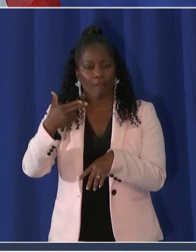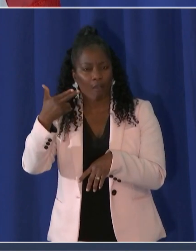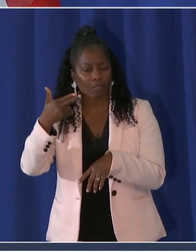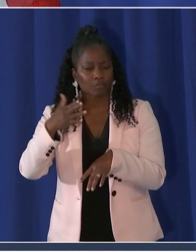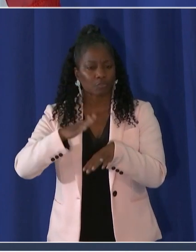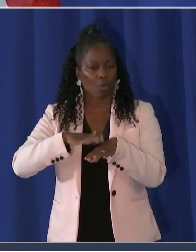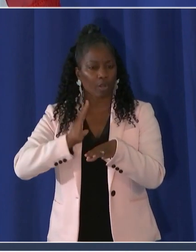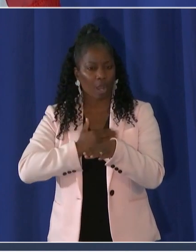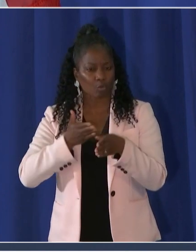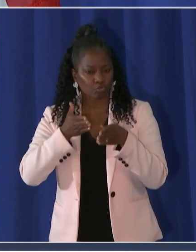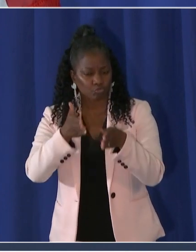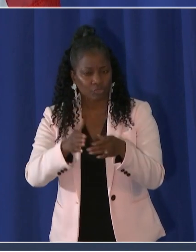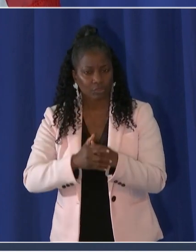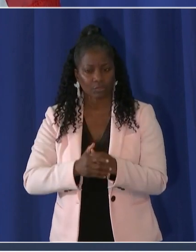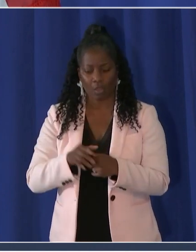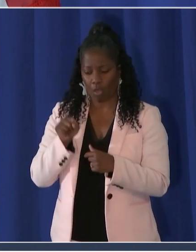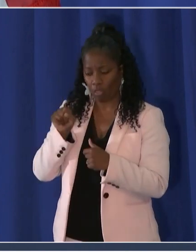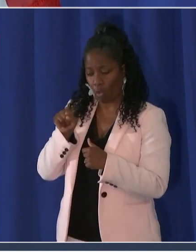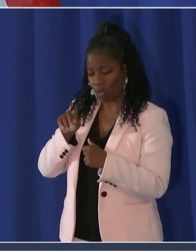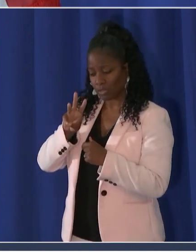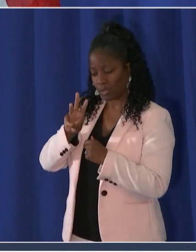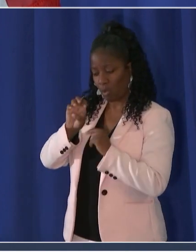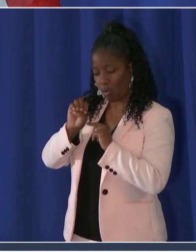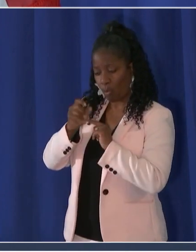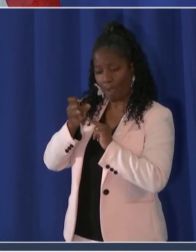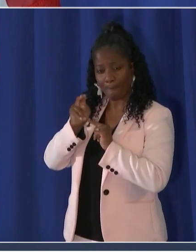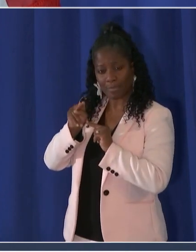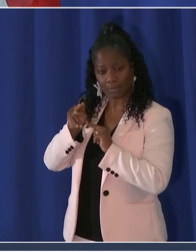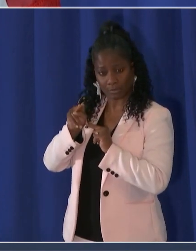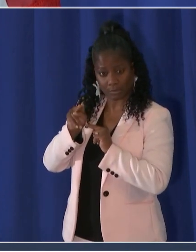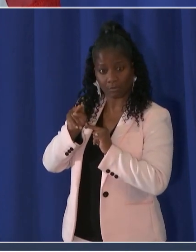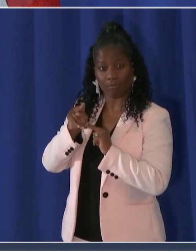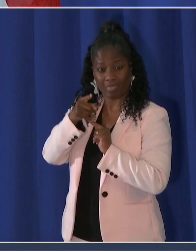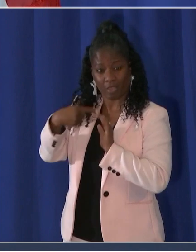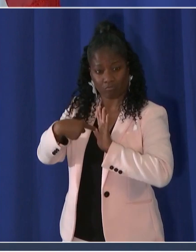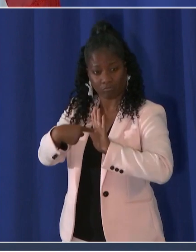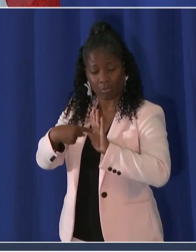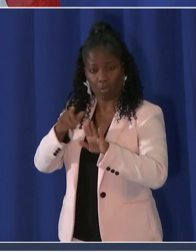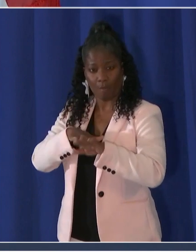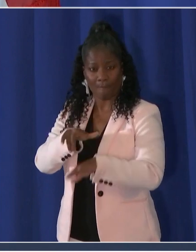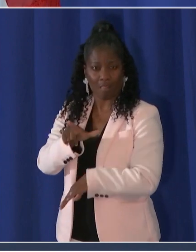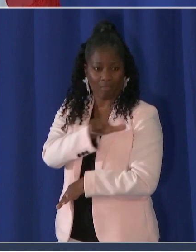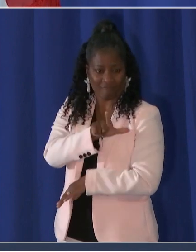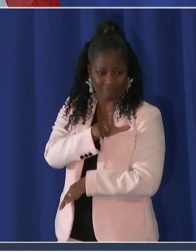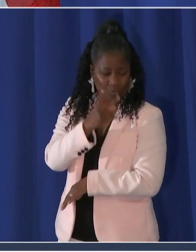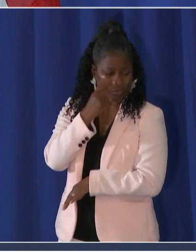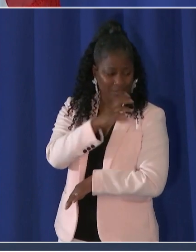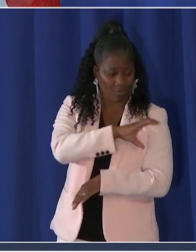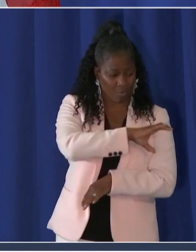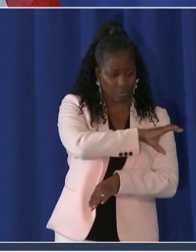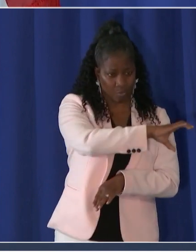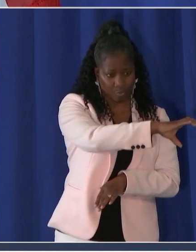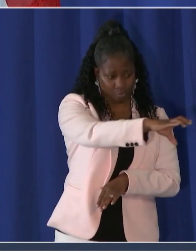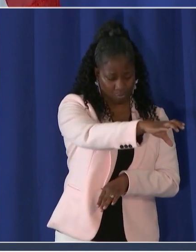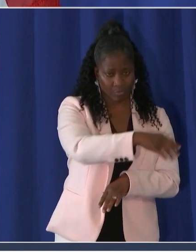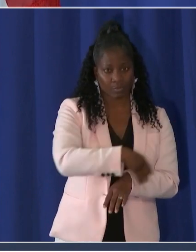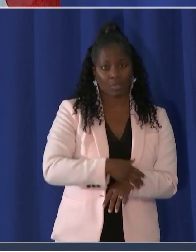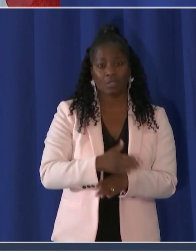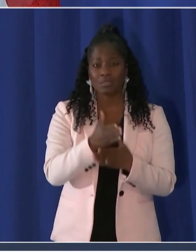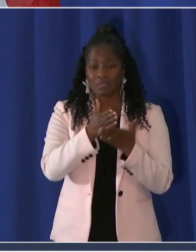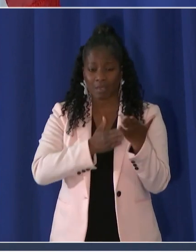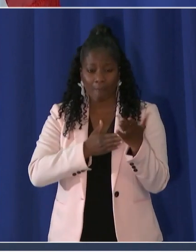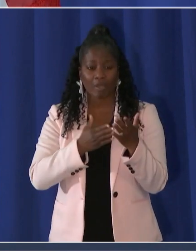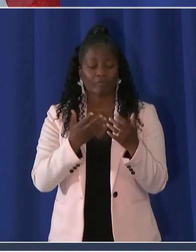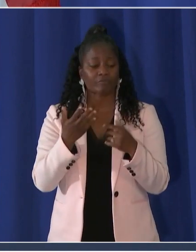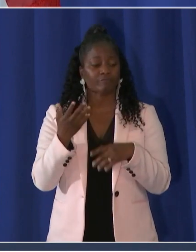and those weapons are on display to my left. They include some of the firearms that